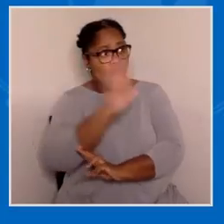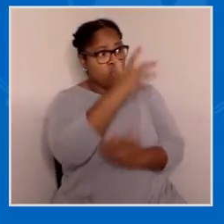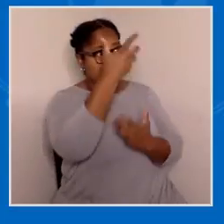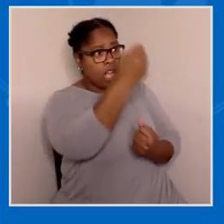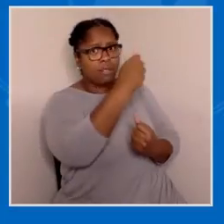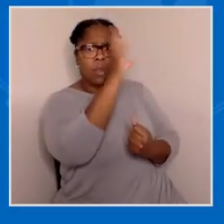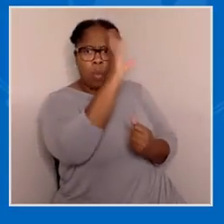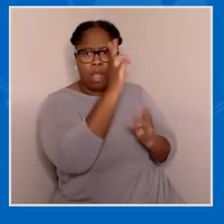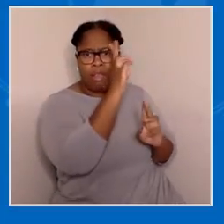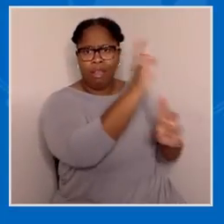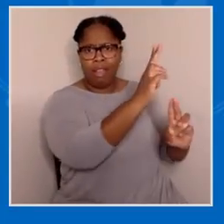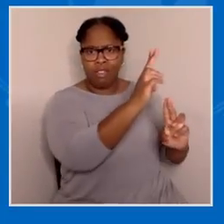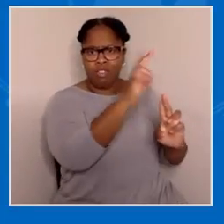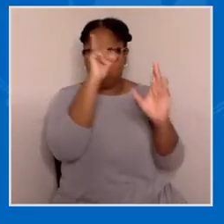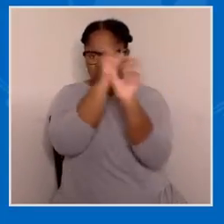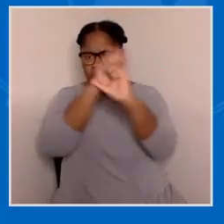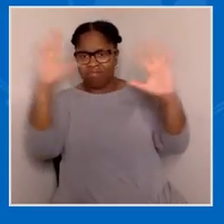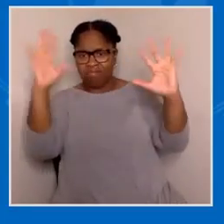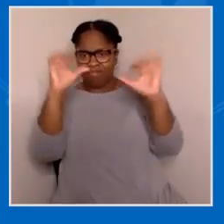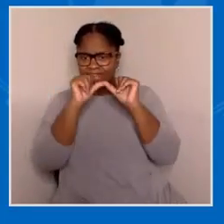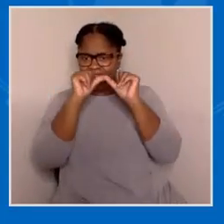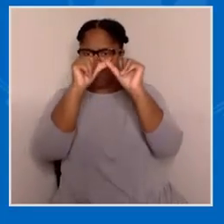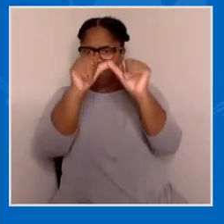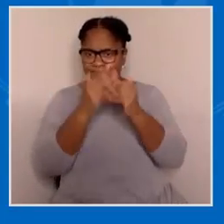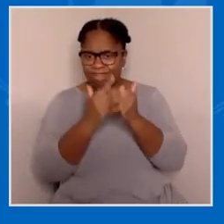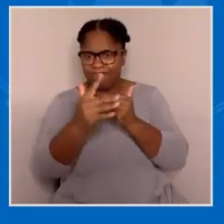our country forward. Thank you. Thank you.